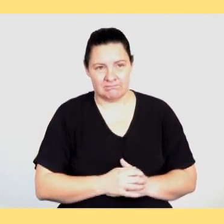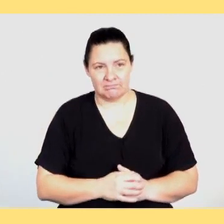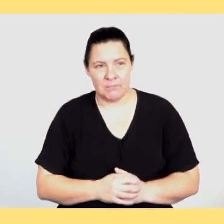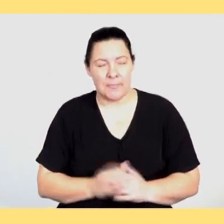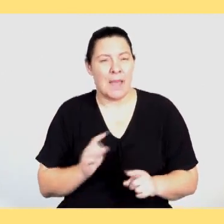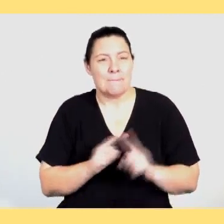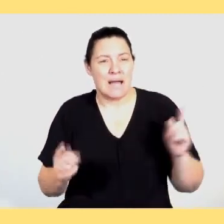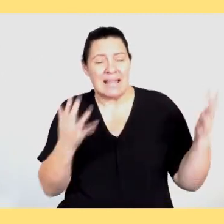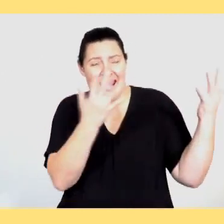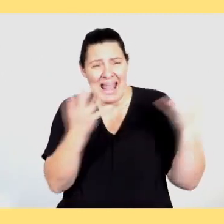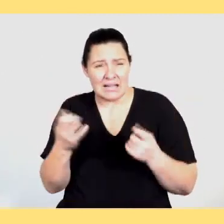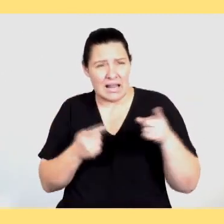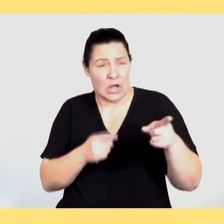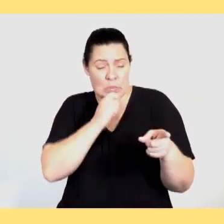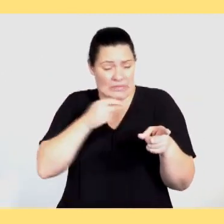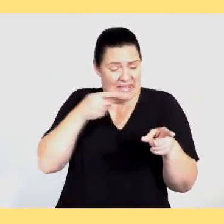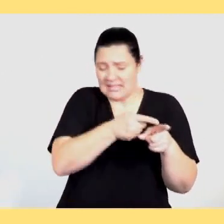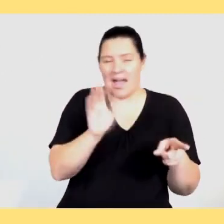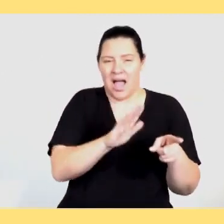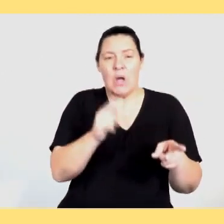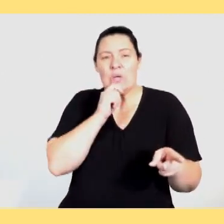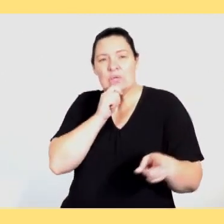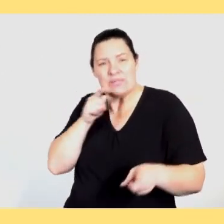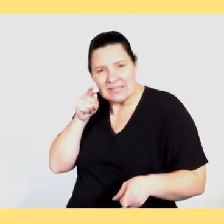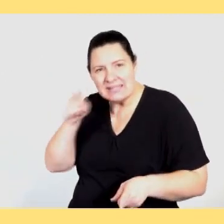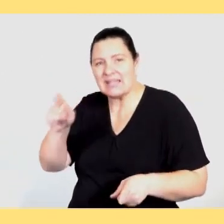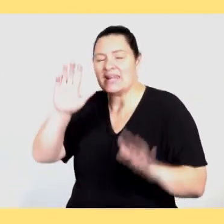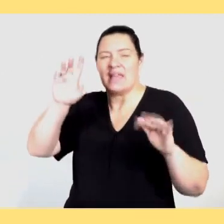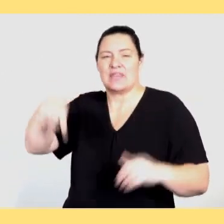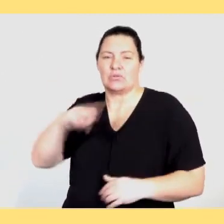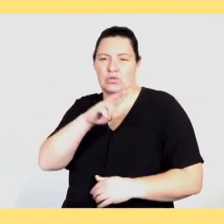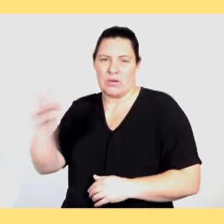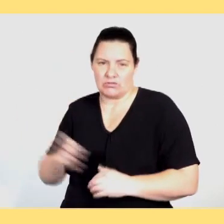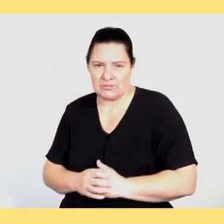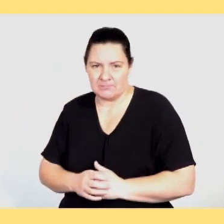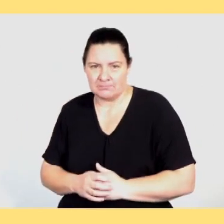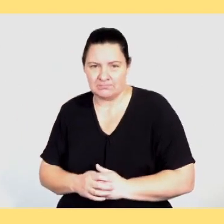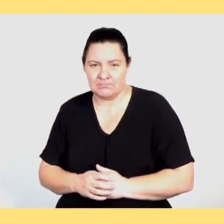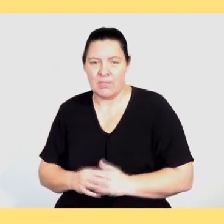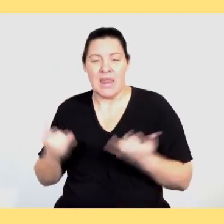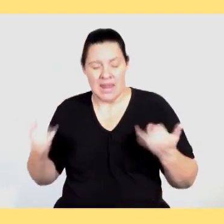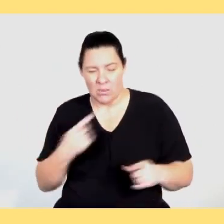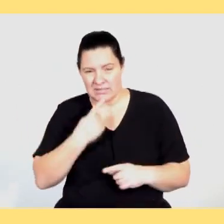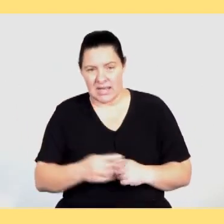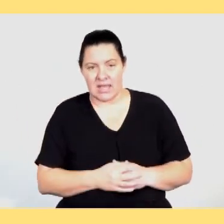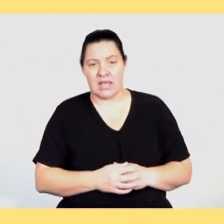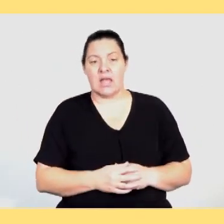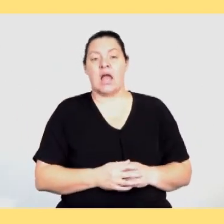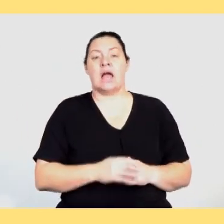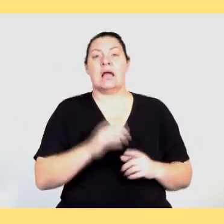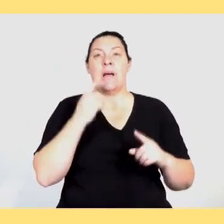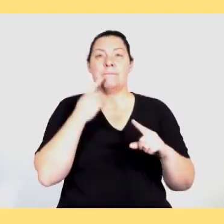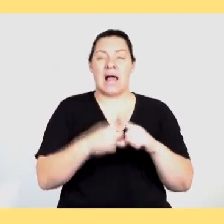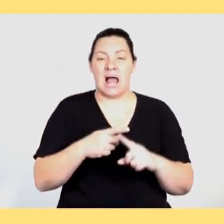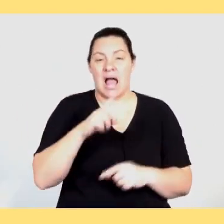8,740. But when we calculate the cost of sales, we will still use 9,200. Then I say,